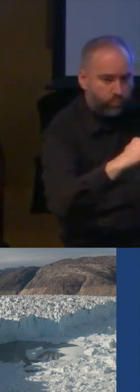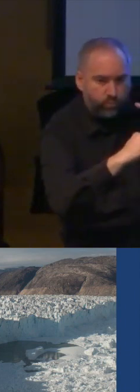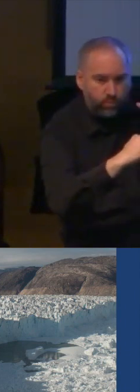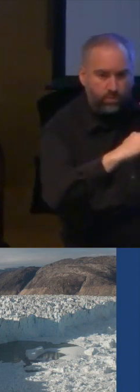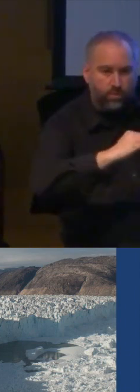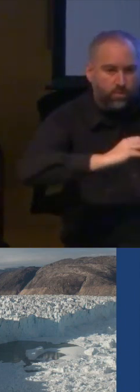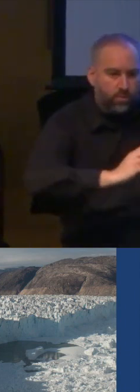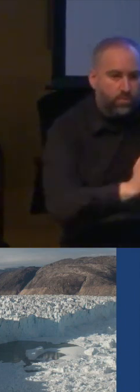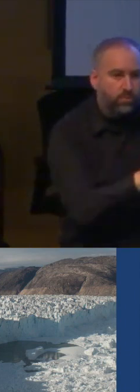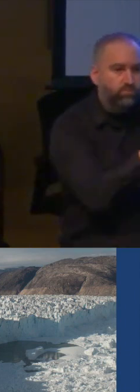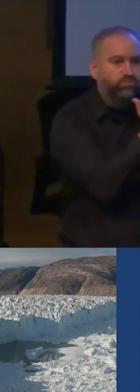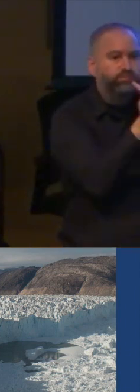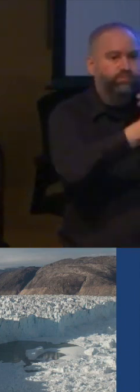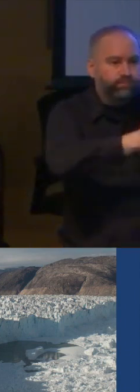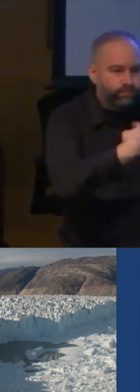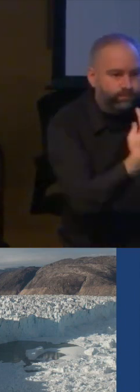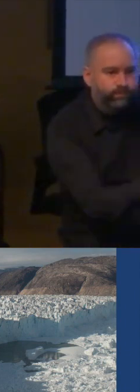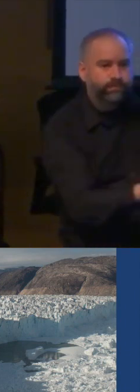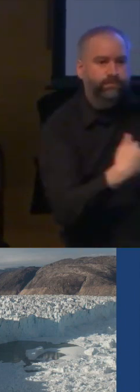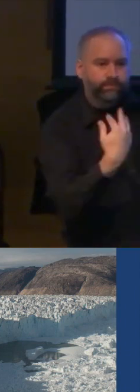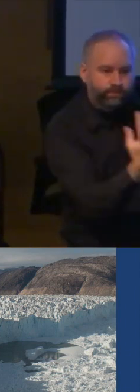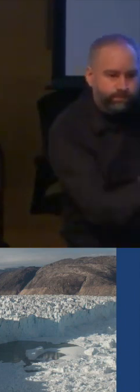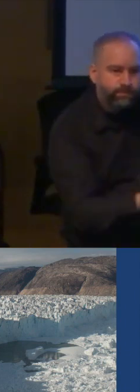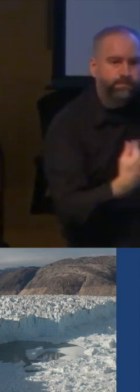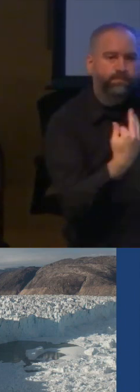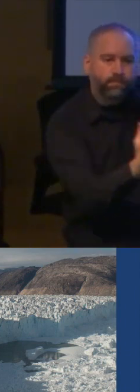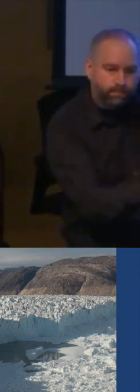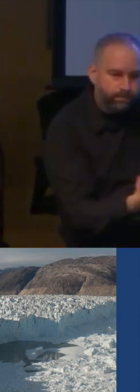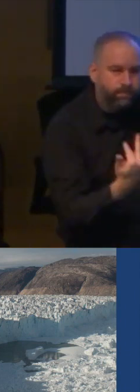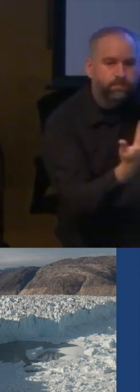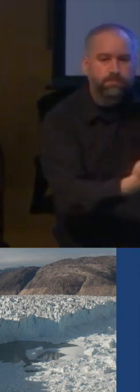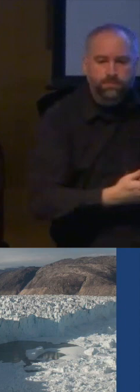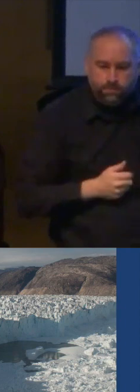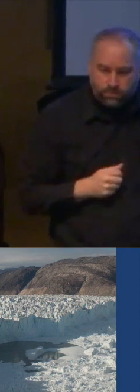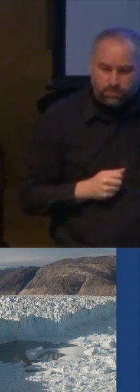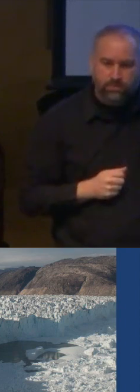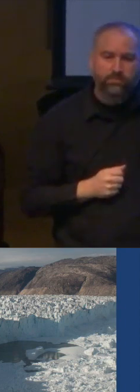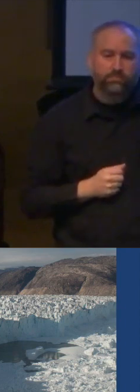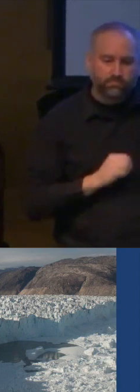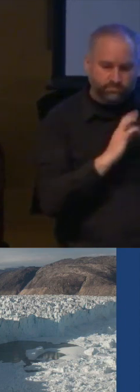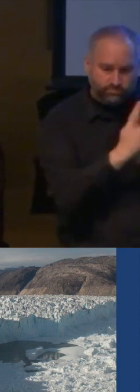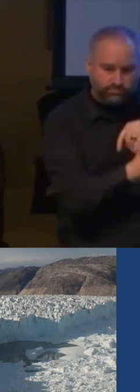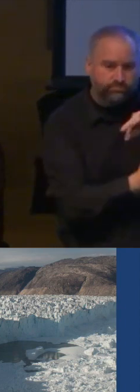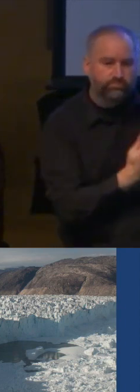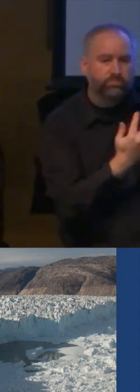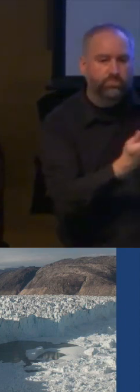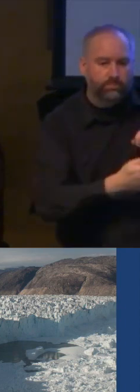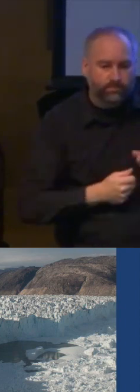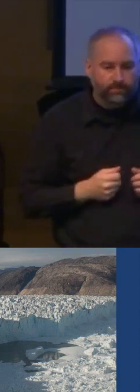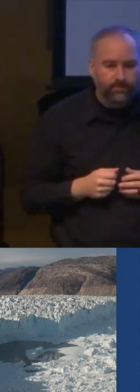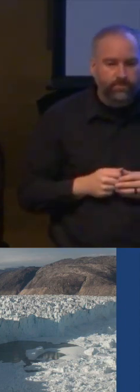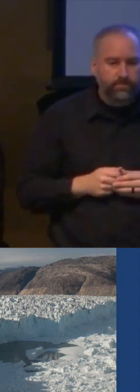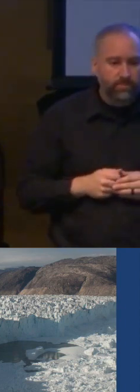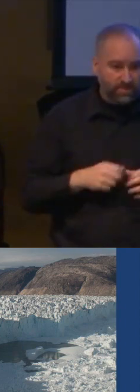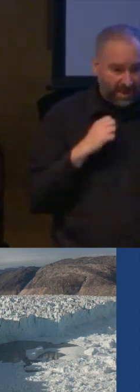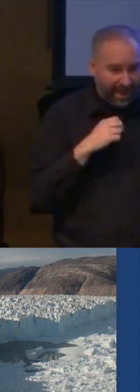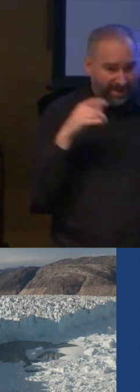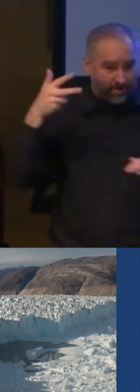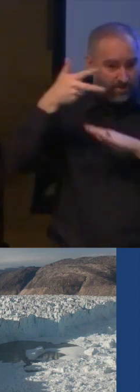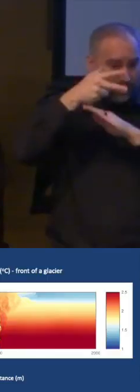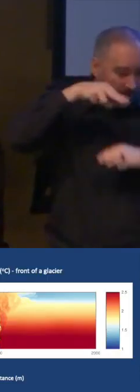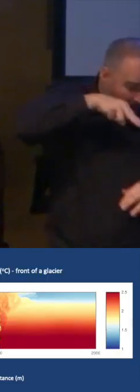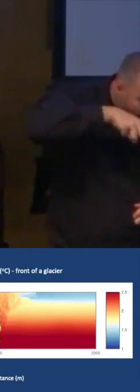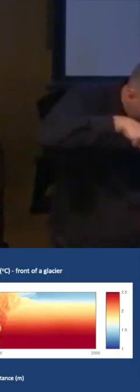actually see these muddy plumes emerge all the way to the surface. And we care about these muddy